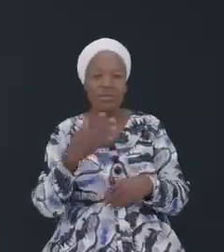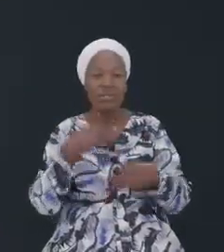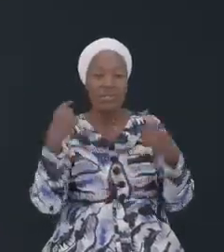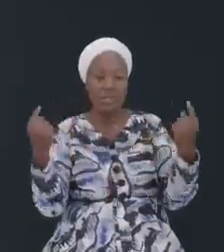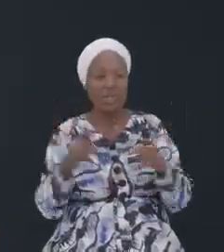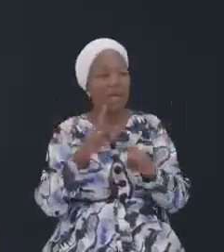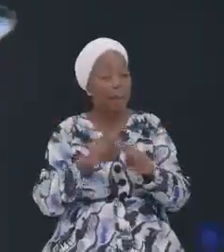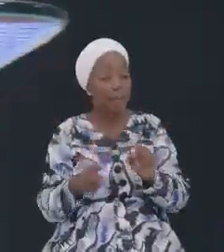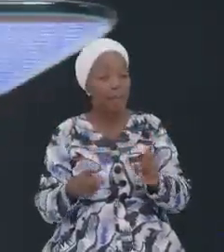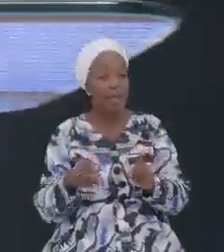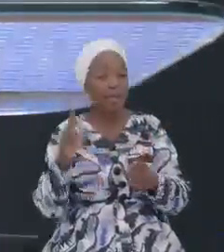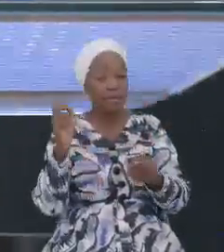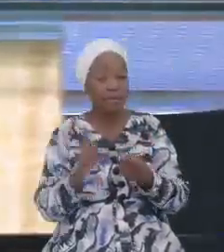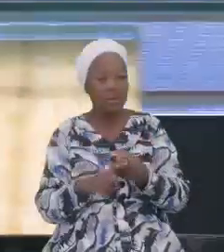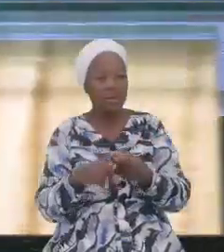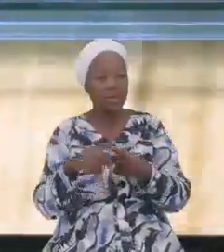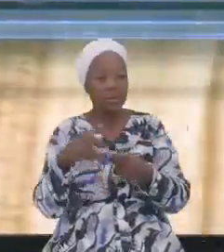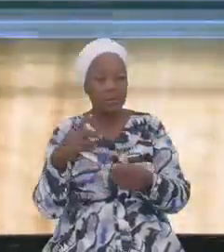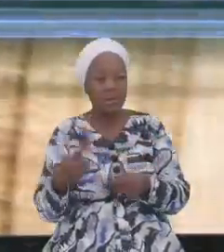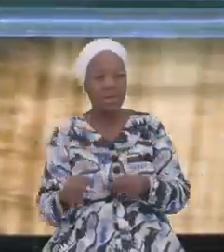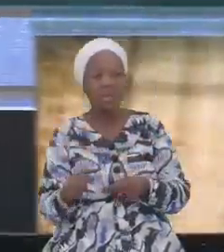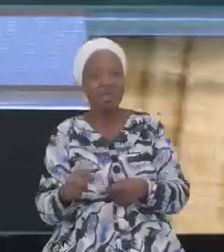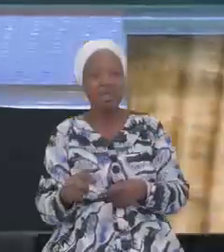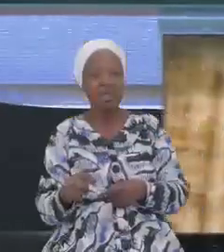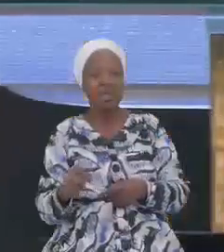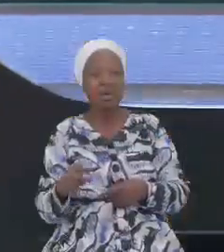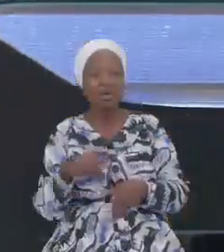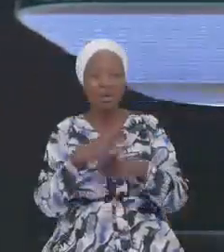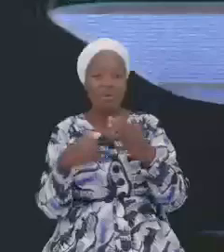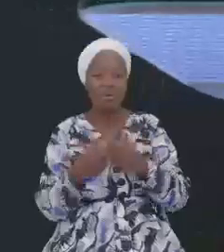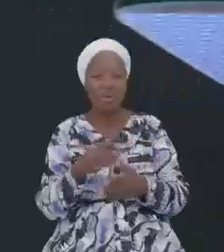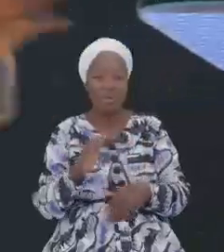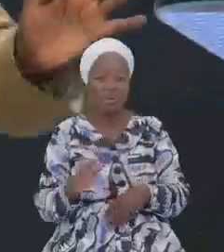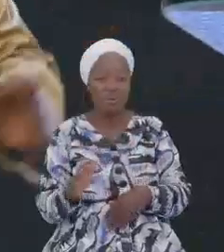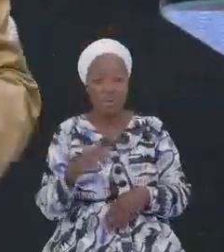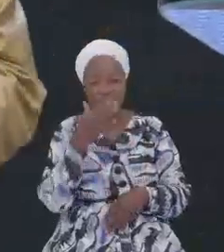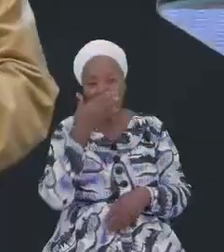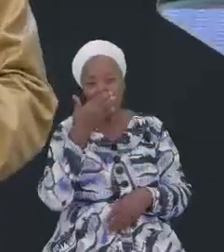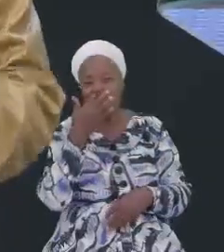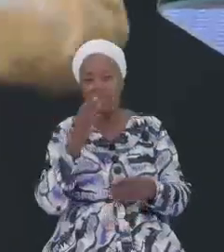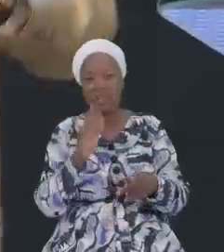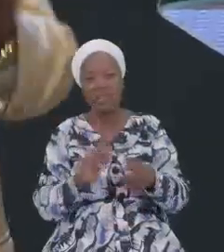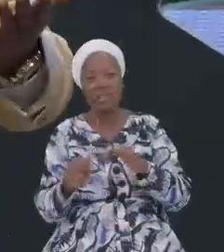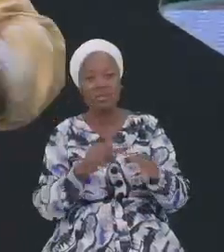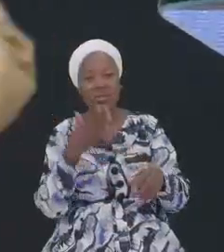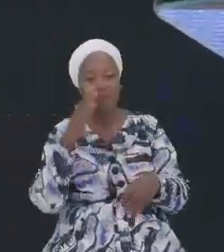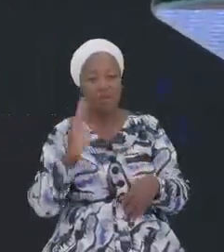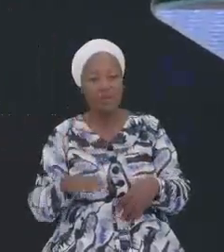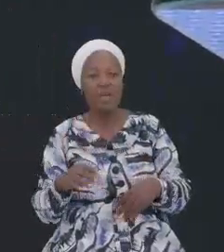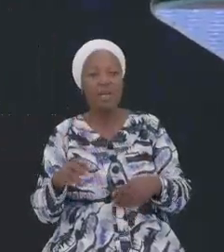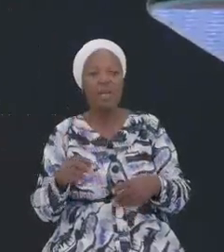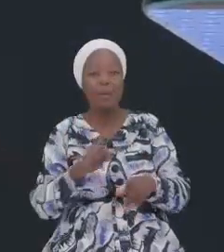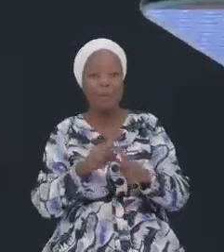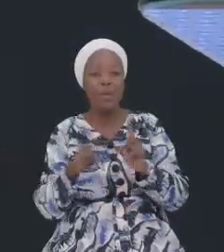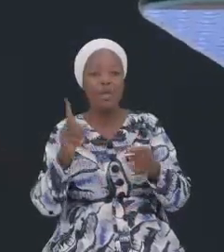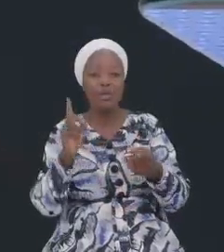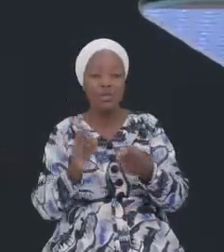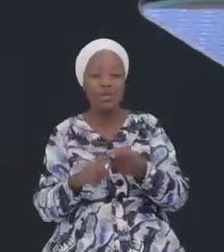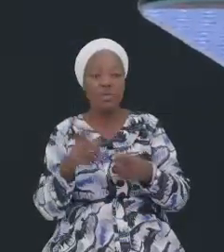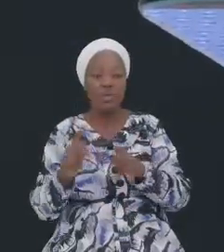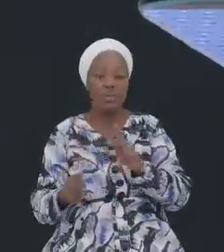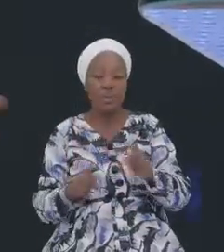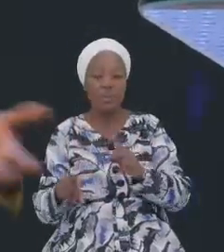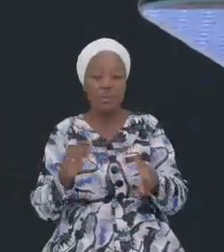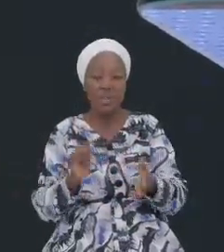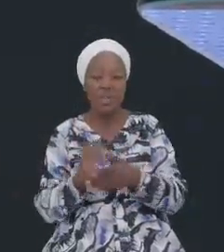but unto the worshippers who will not change anything. But unto the people